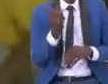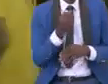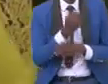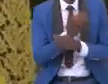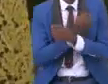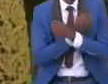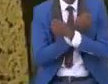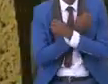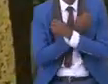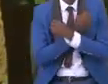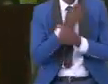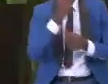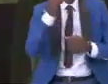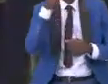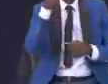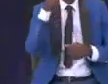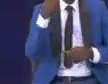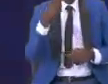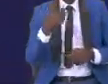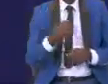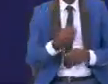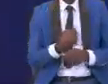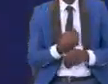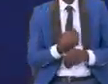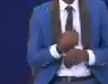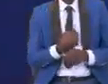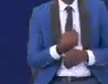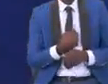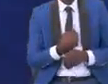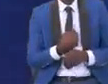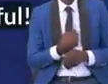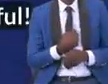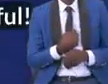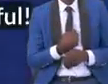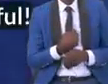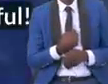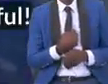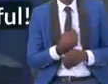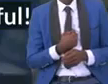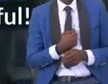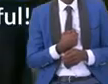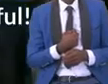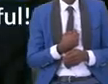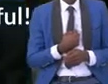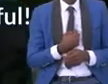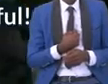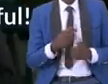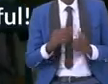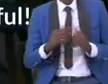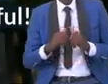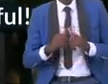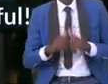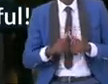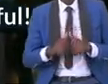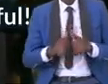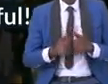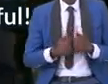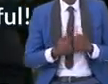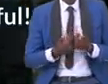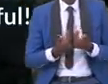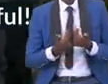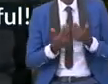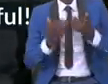All right, let's take it up a little bit. We say, how marvelous, say, how marvelous,